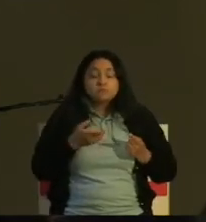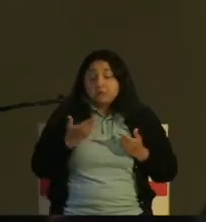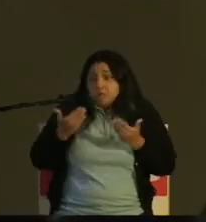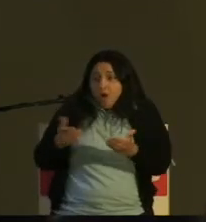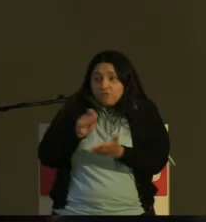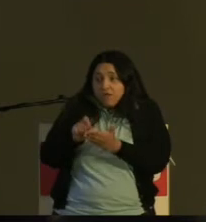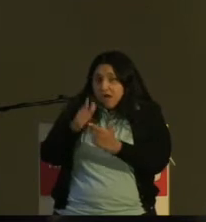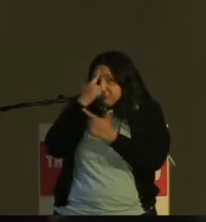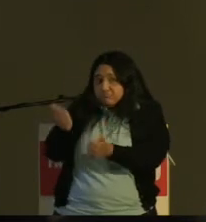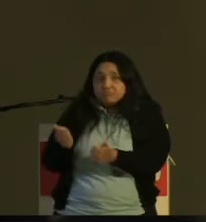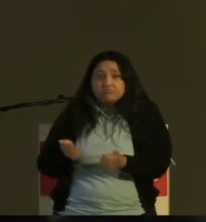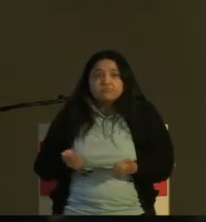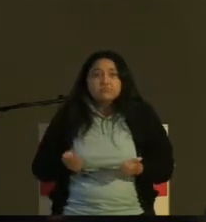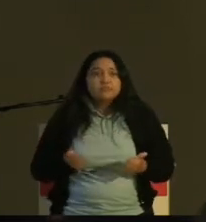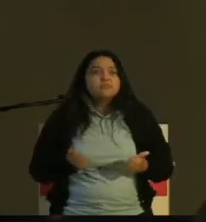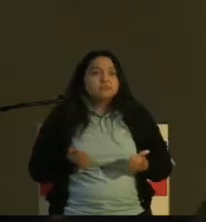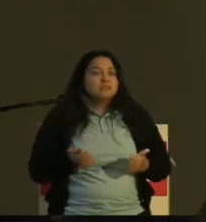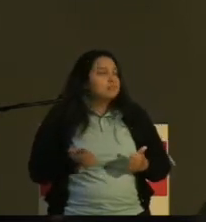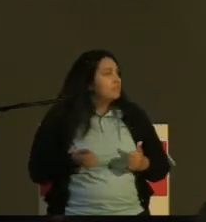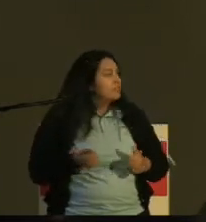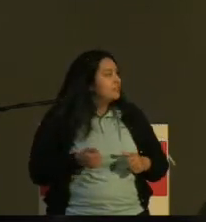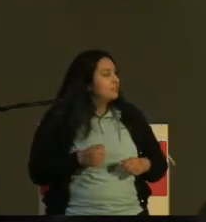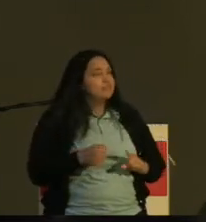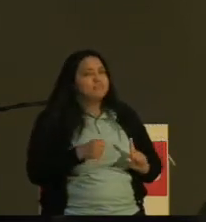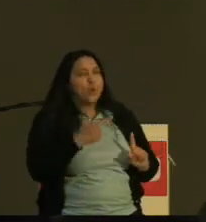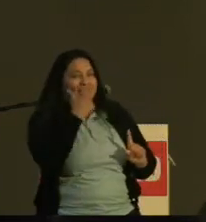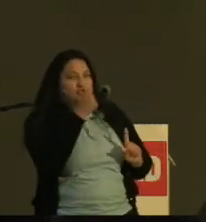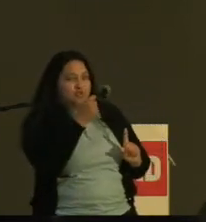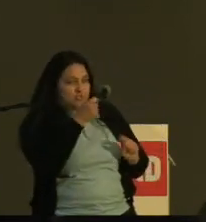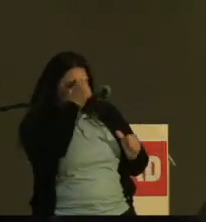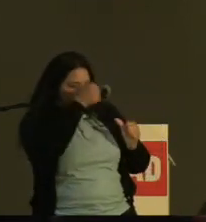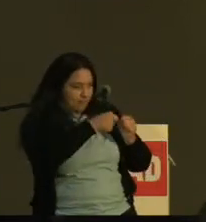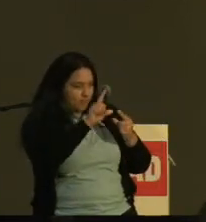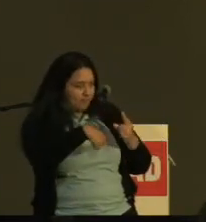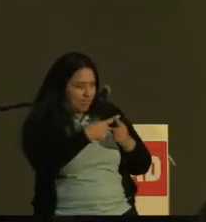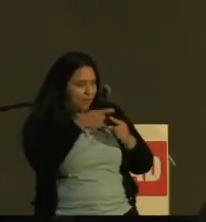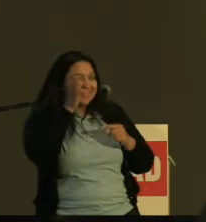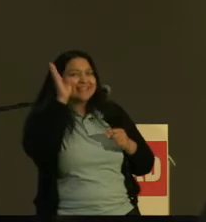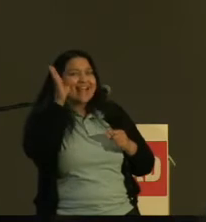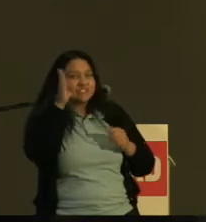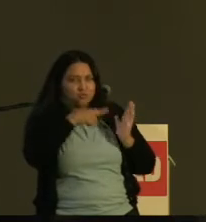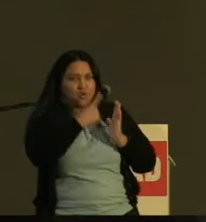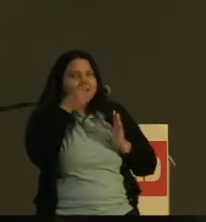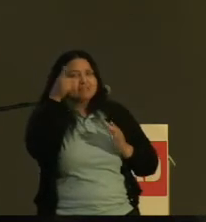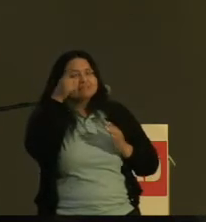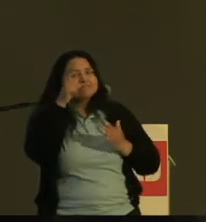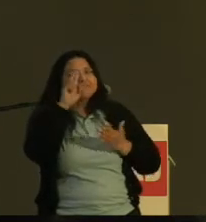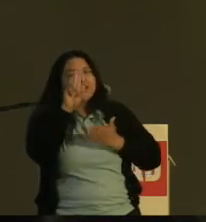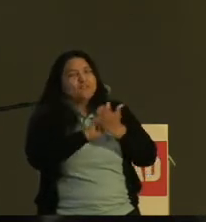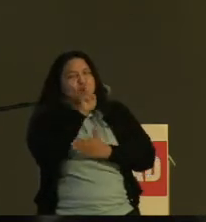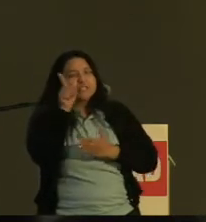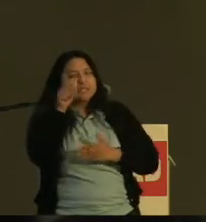know, it's interesting that I remember a lecture once in a university of a Russian